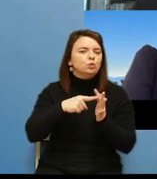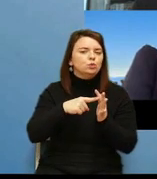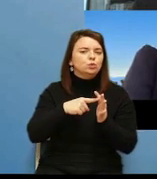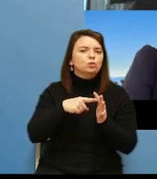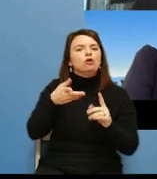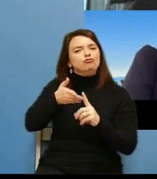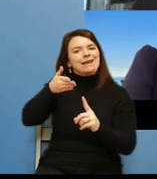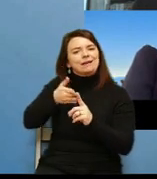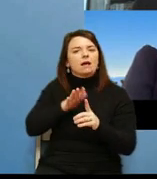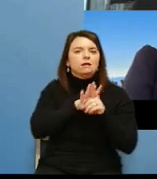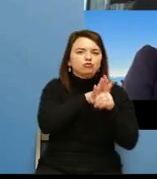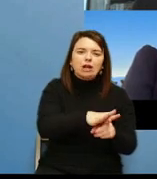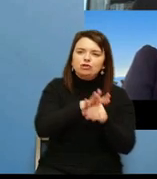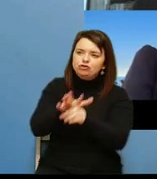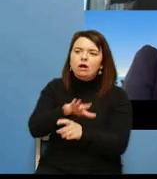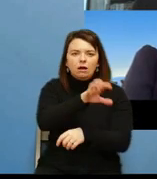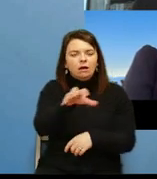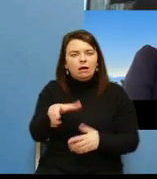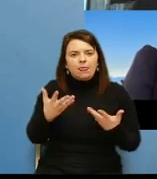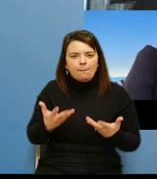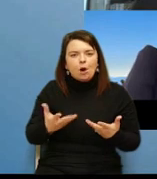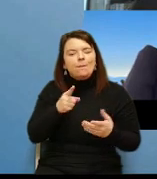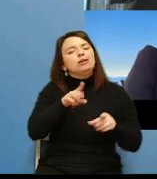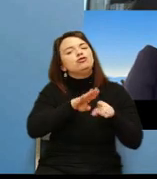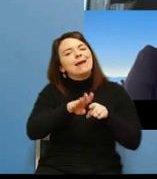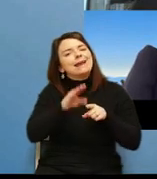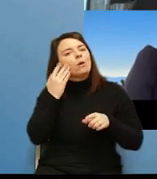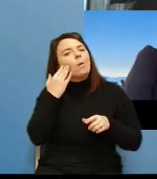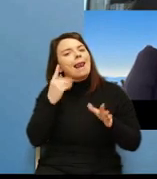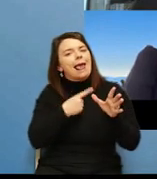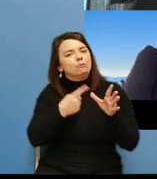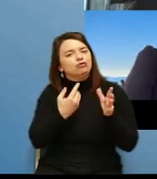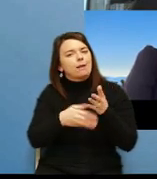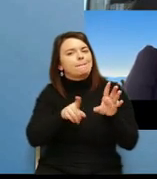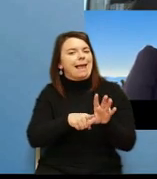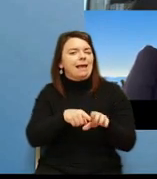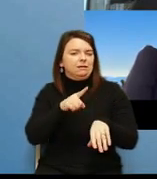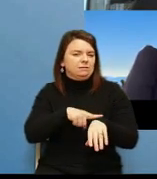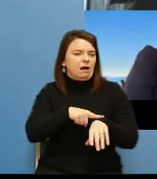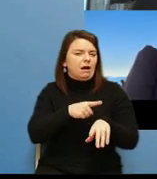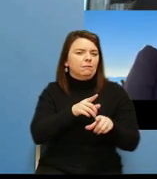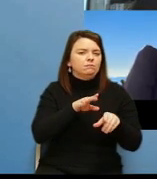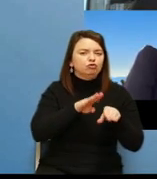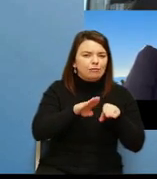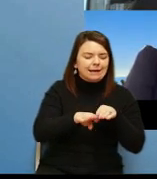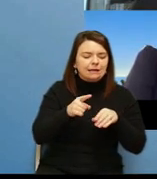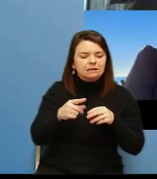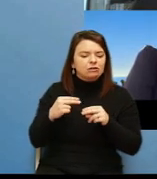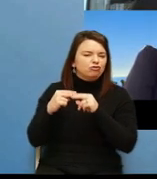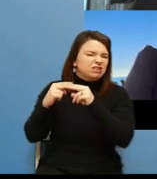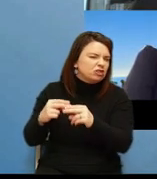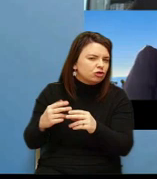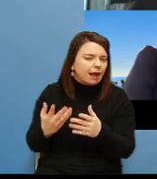June, and recognising the pressures that practices are under currently, training for these will go out in April and May time, when